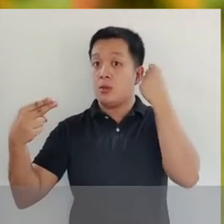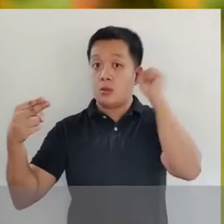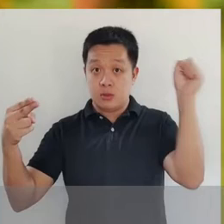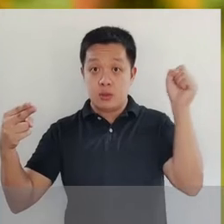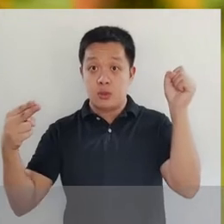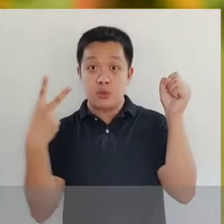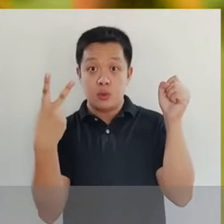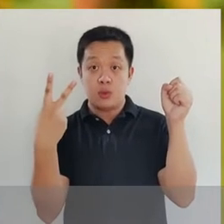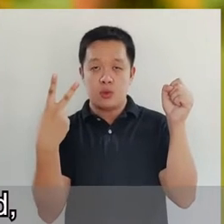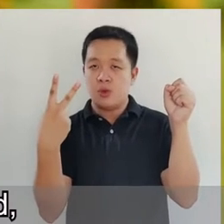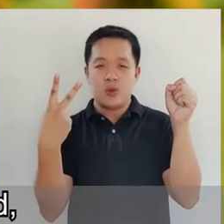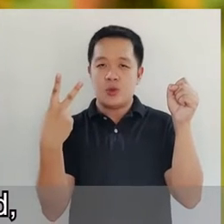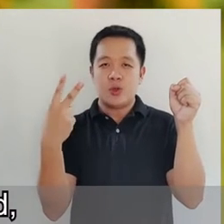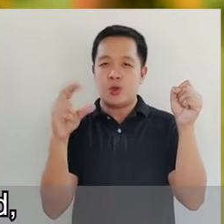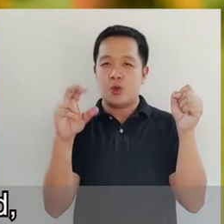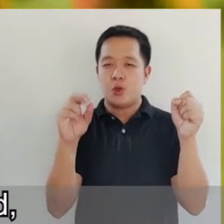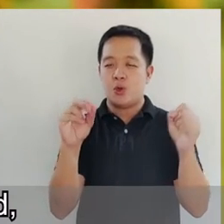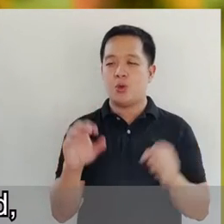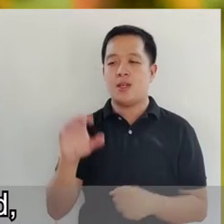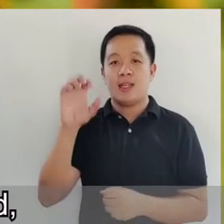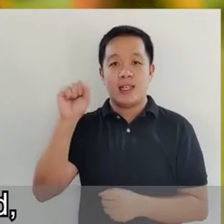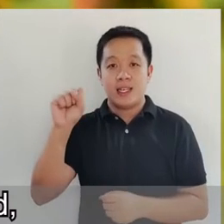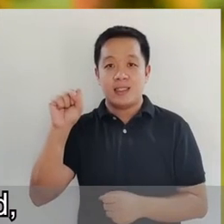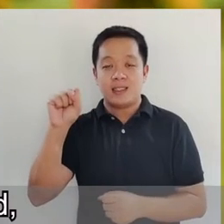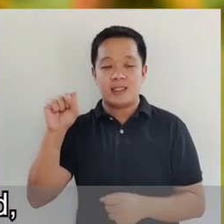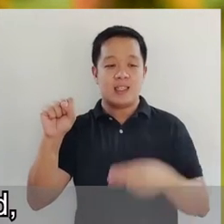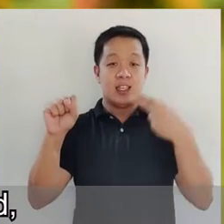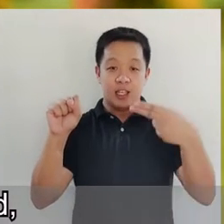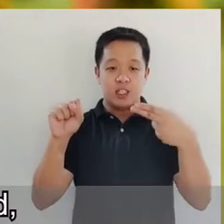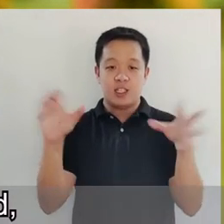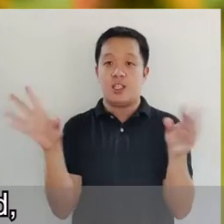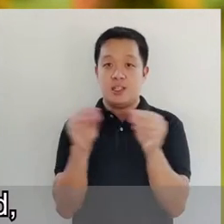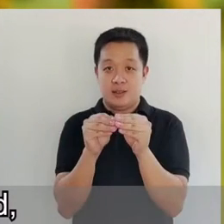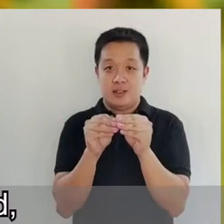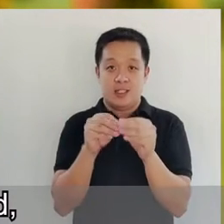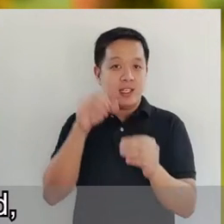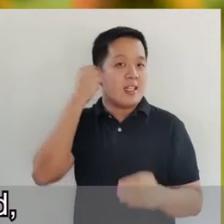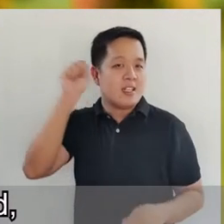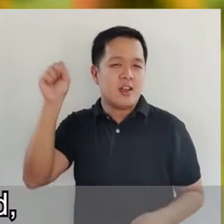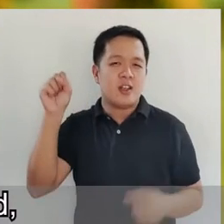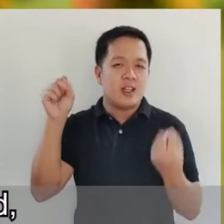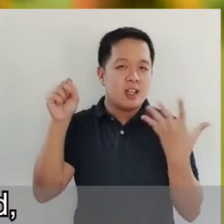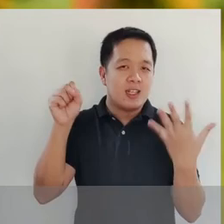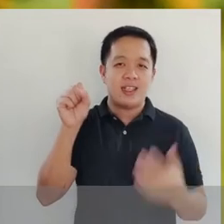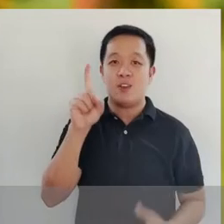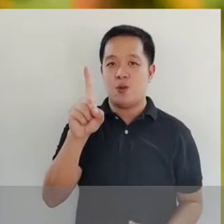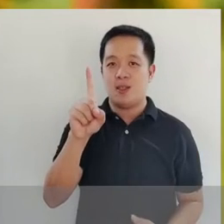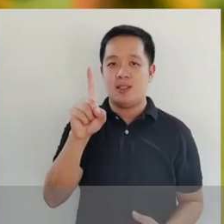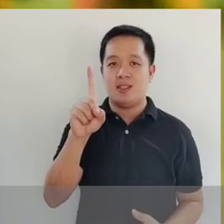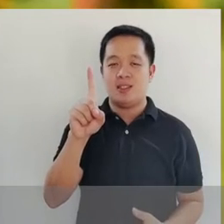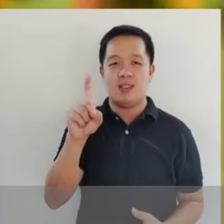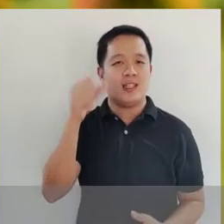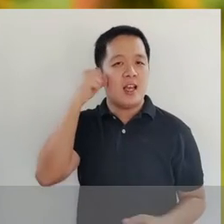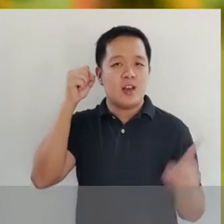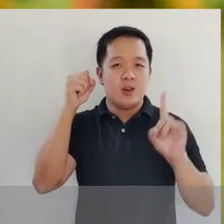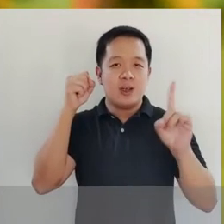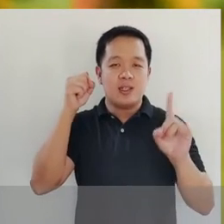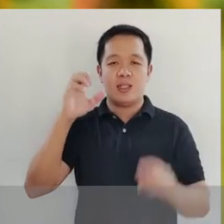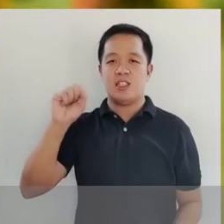an H sound. The two consonants S and H make one sound, and it sounds